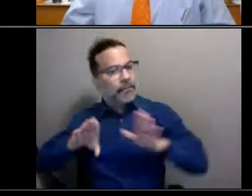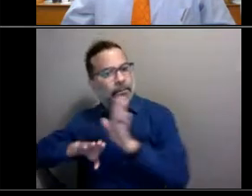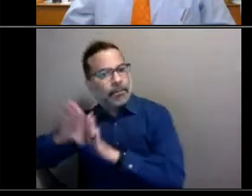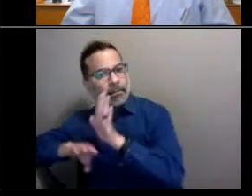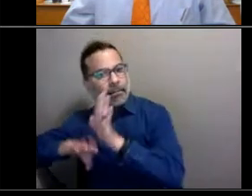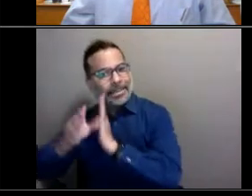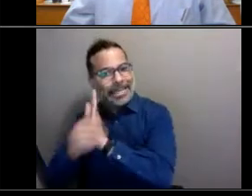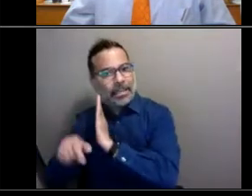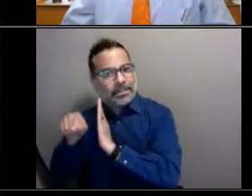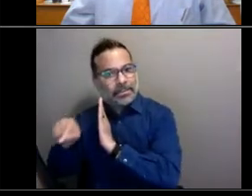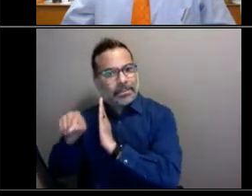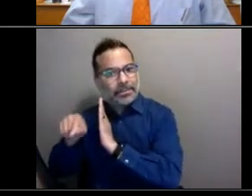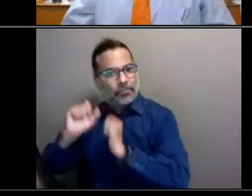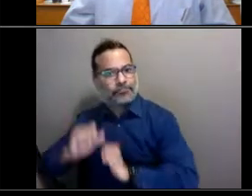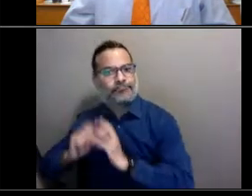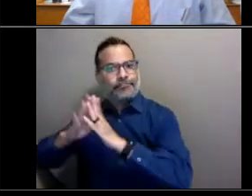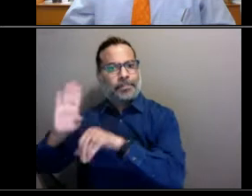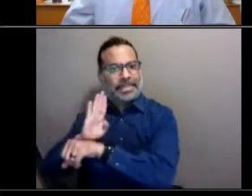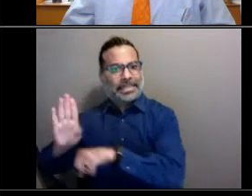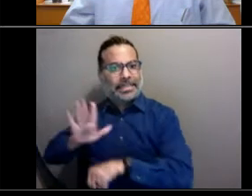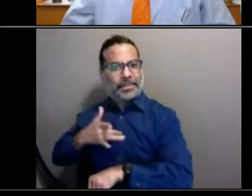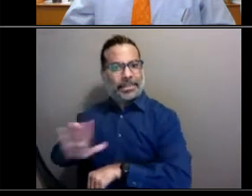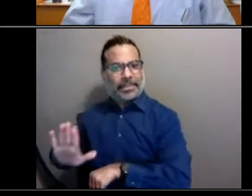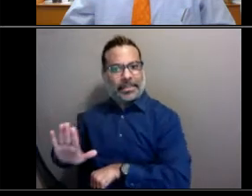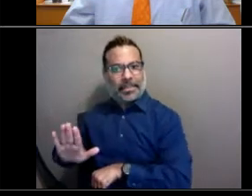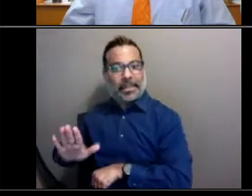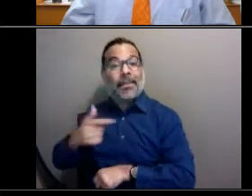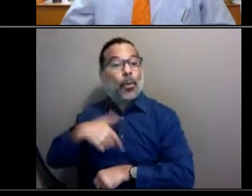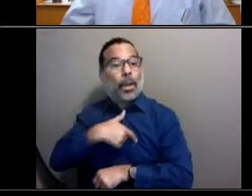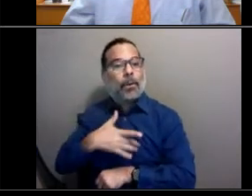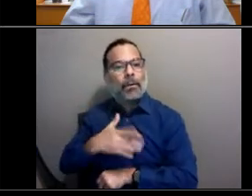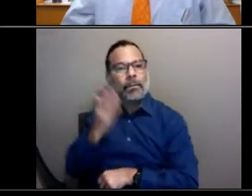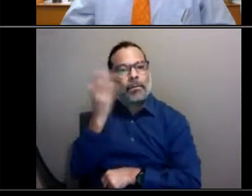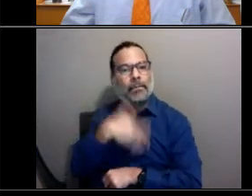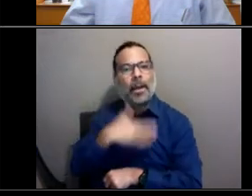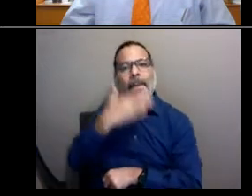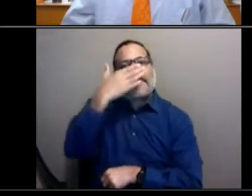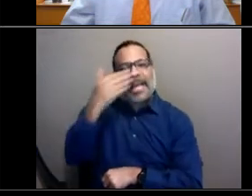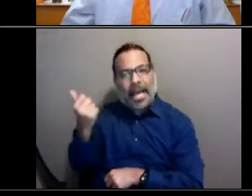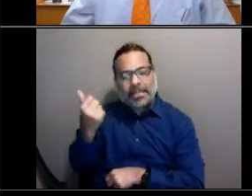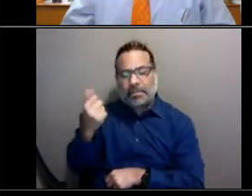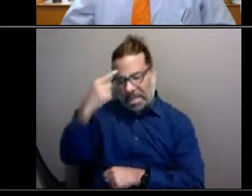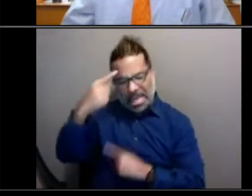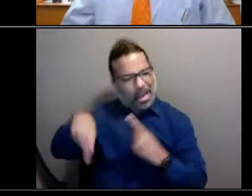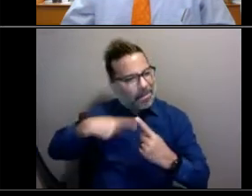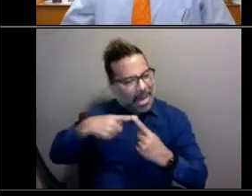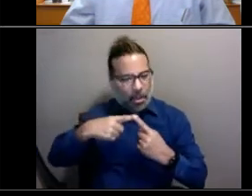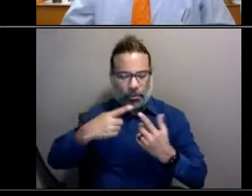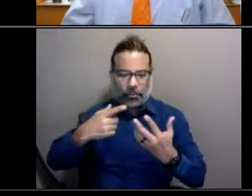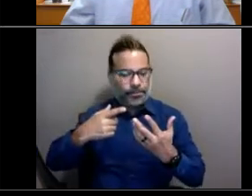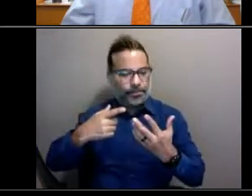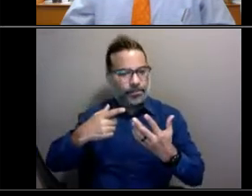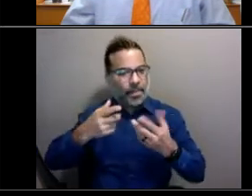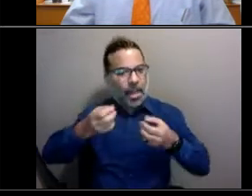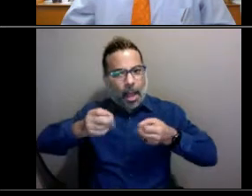actually, that most times we will miss because we're thinking more specifically about the